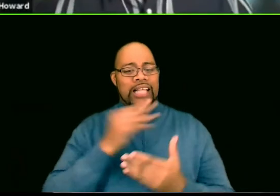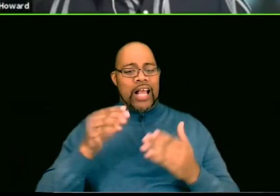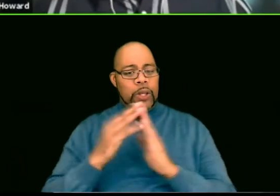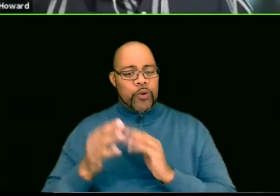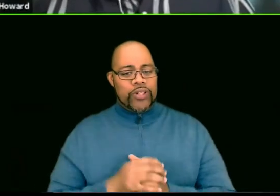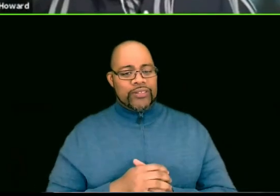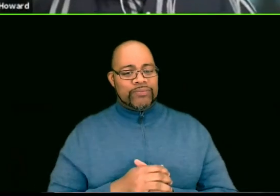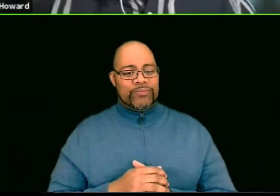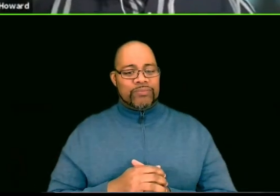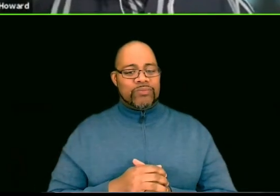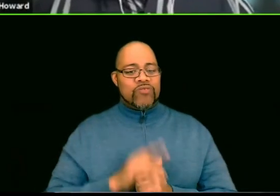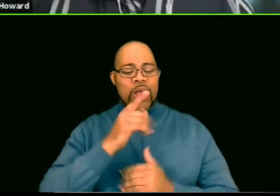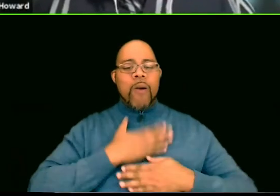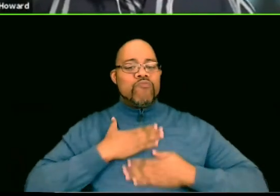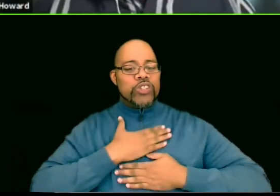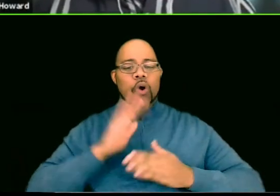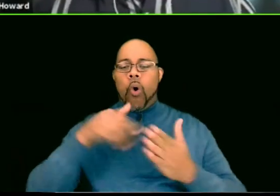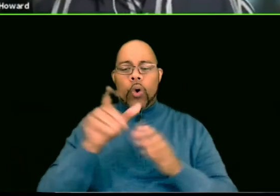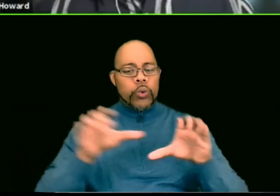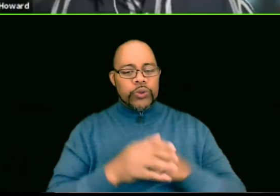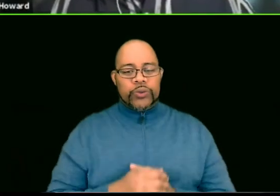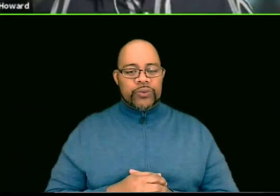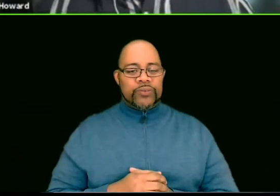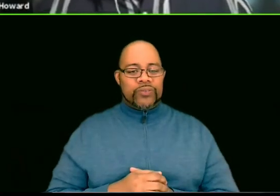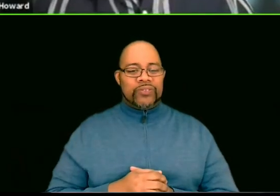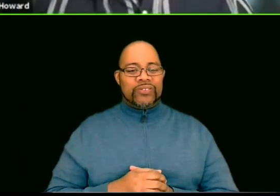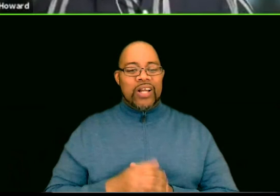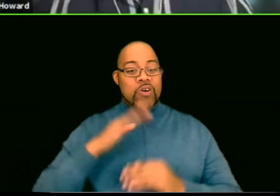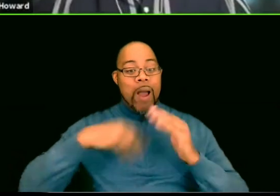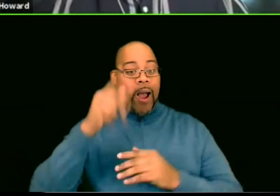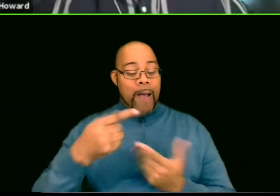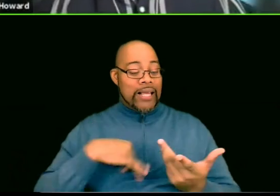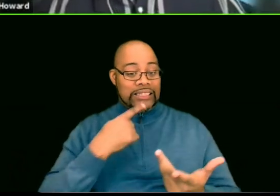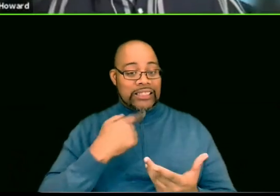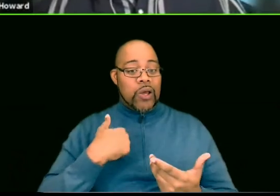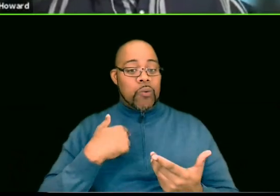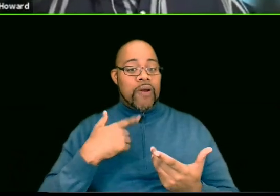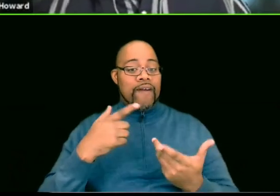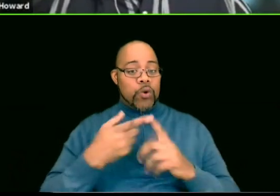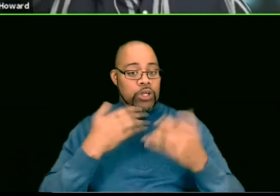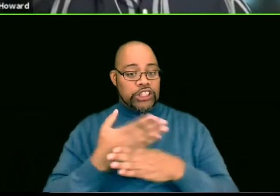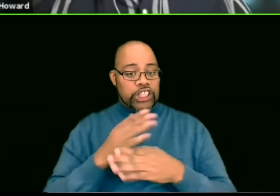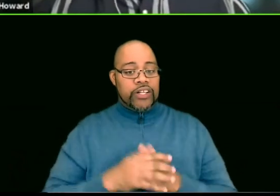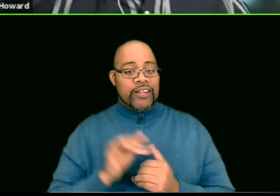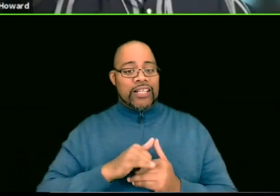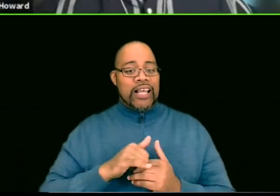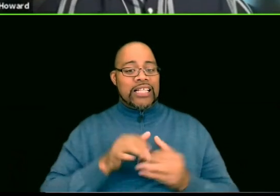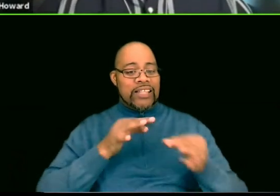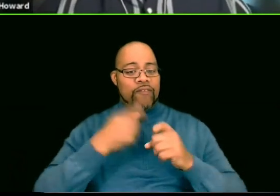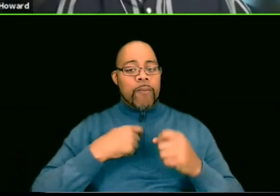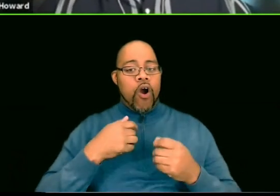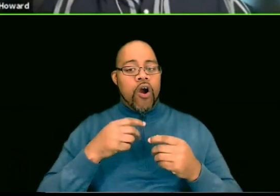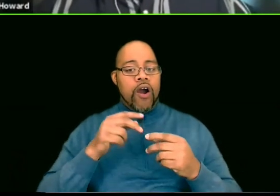with us and our community. Really appreciate all that you do. And as we wrap up, like I said, we first wanted to share a